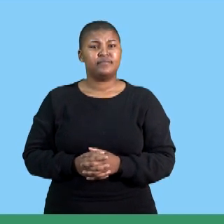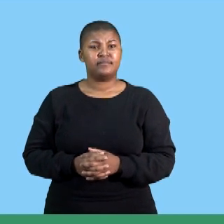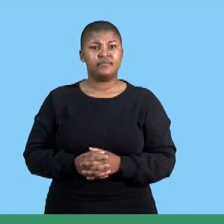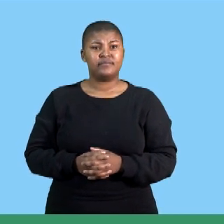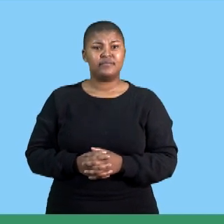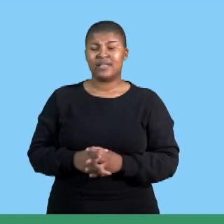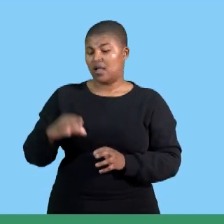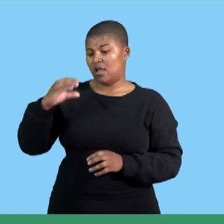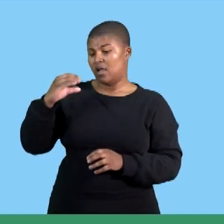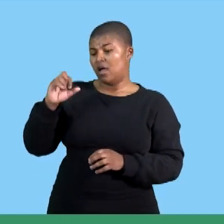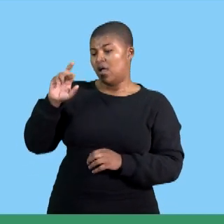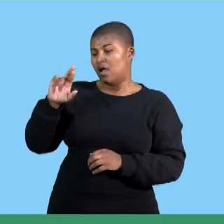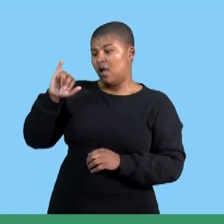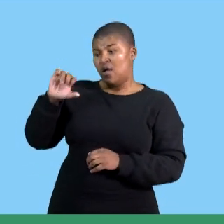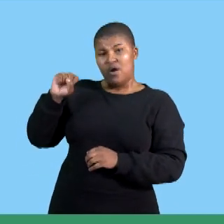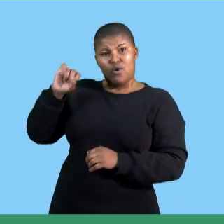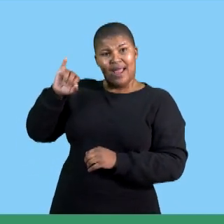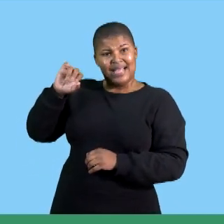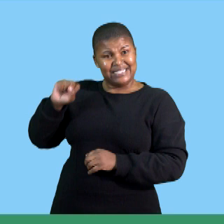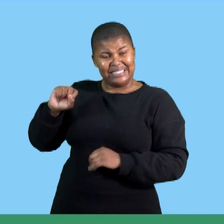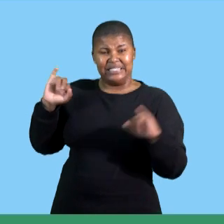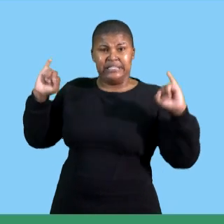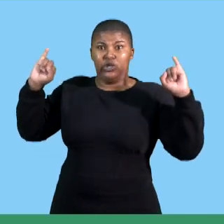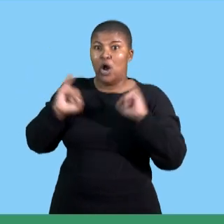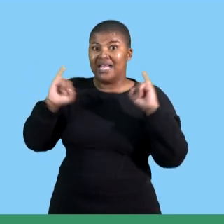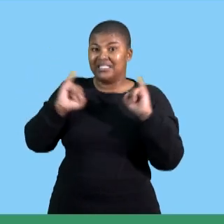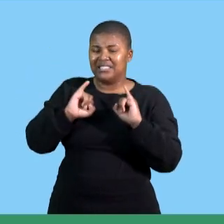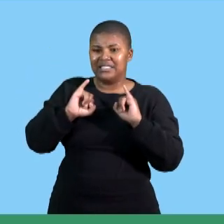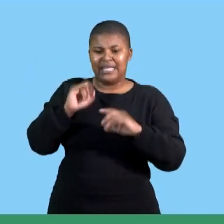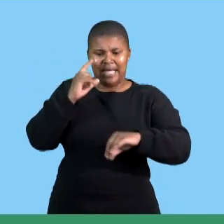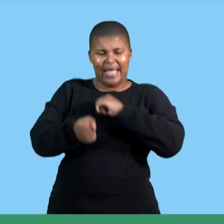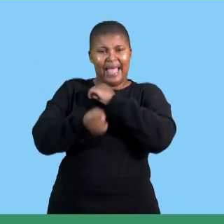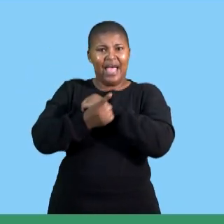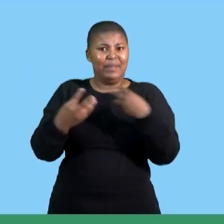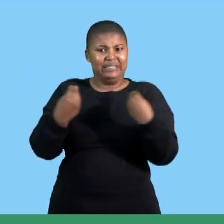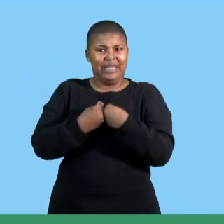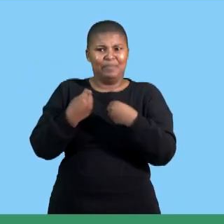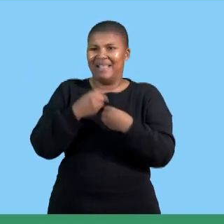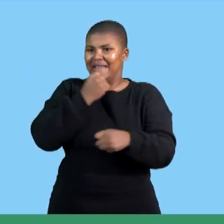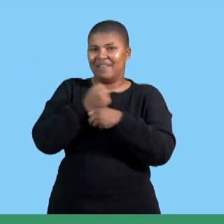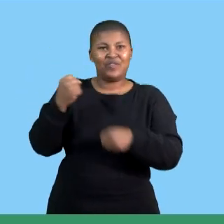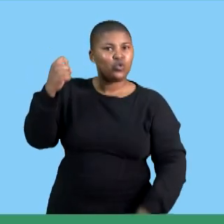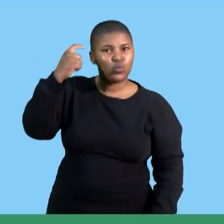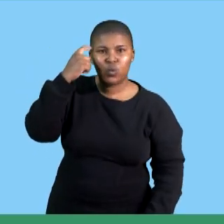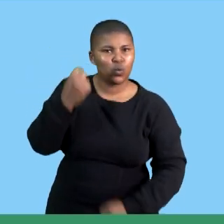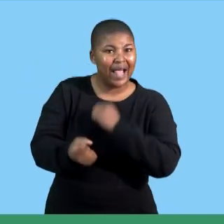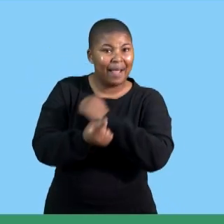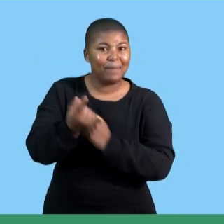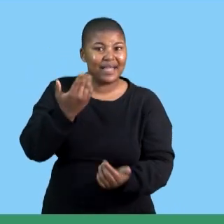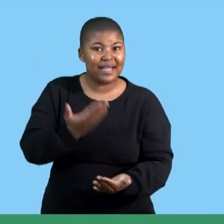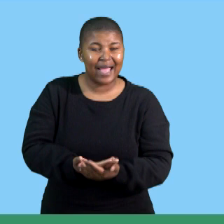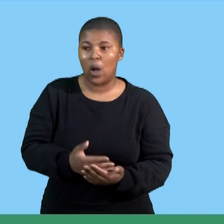Crisis is defined as an unforeseen event that can cause major changes in an